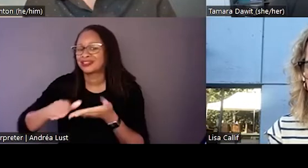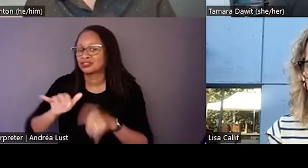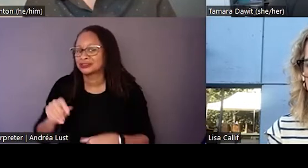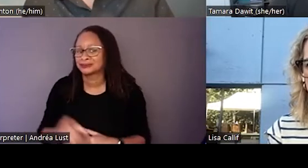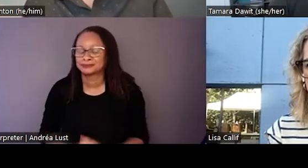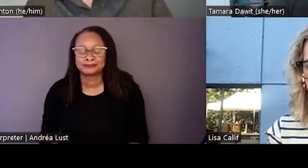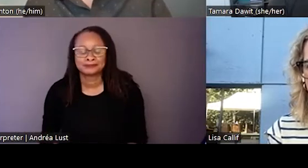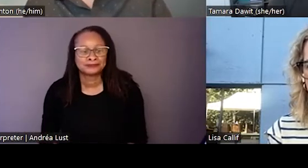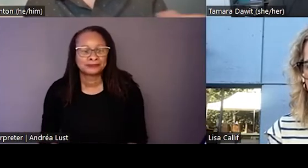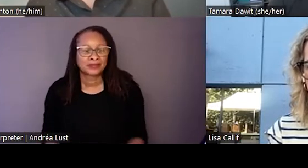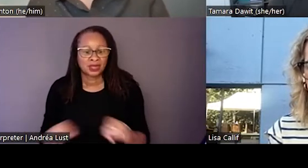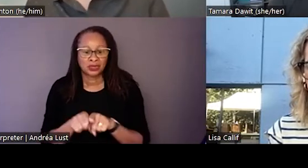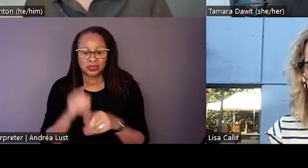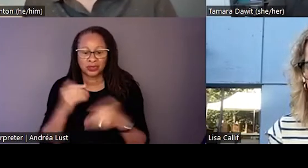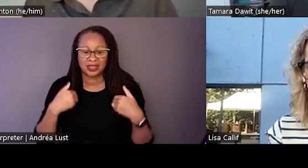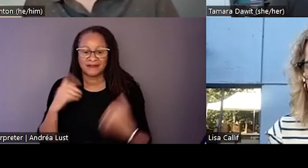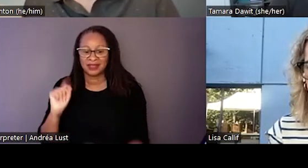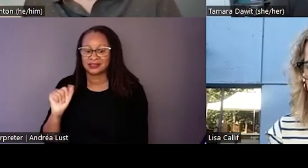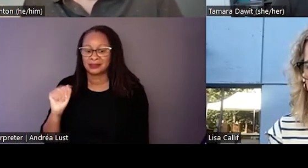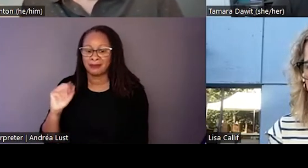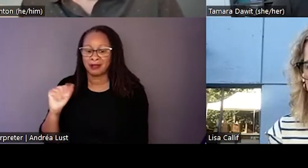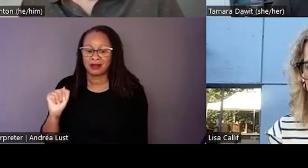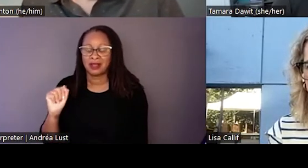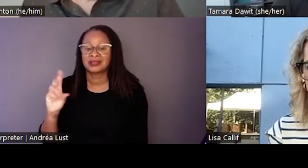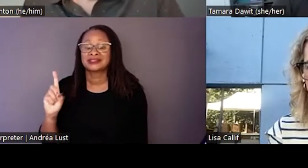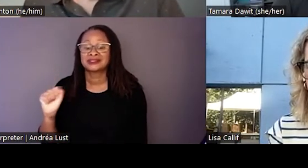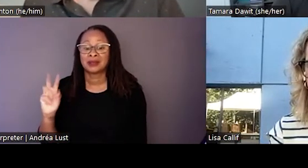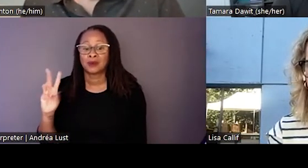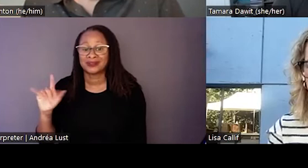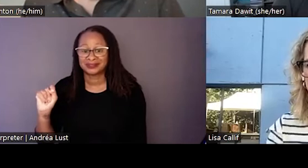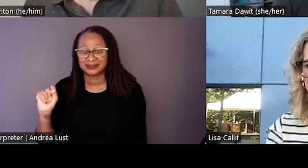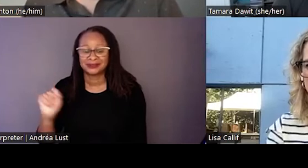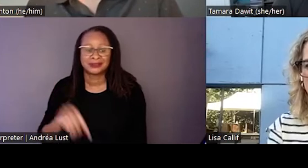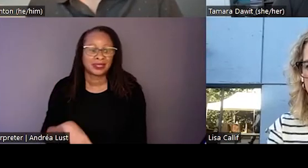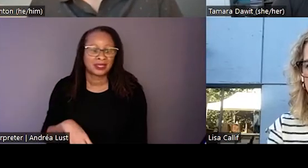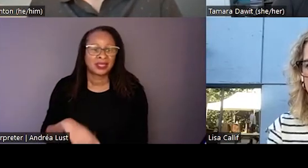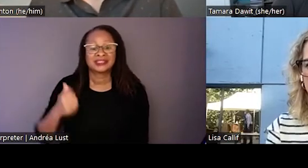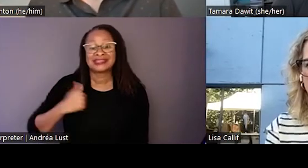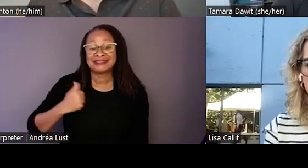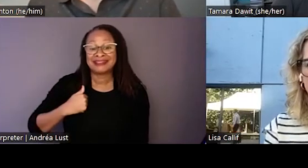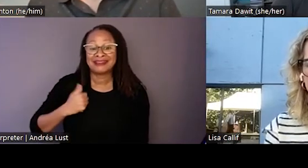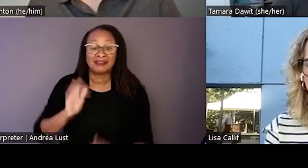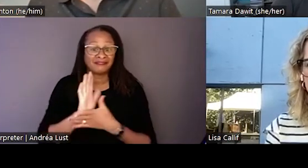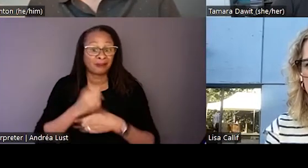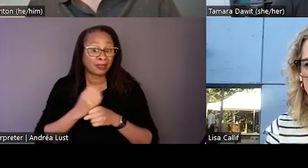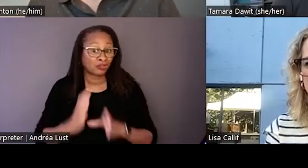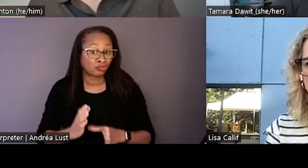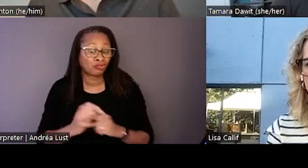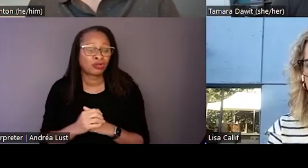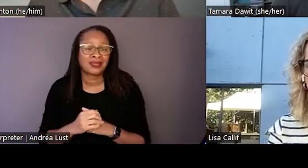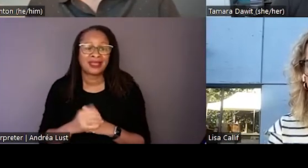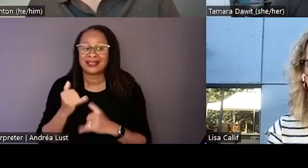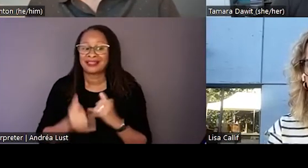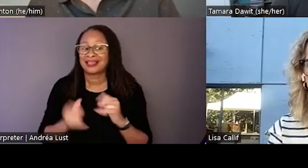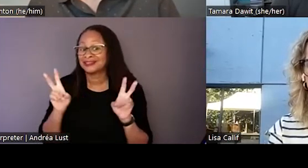We also have Tamara Dawit with us. Tamara is an Ethiopian Canadian filmmaker. Her last